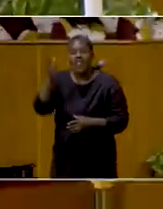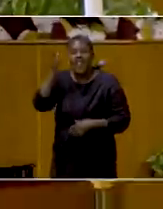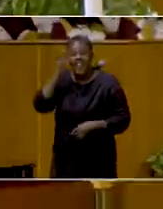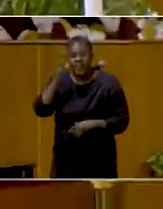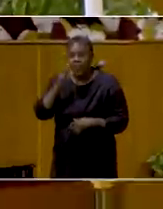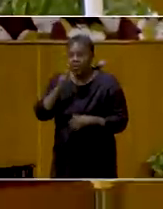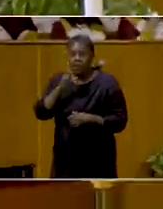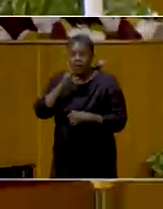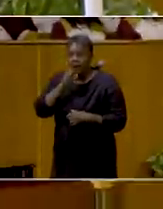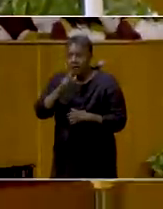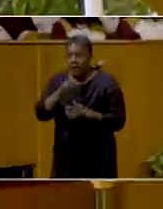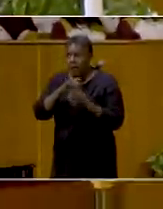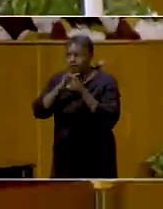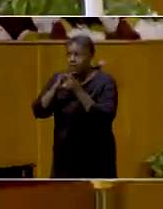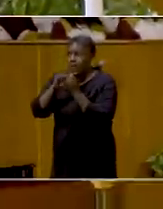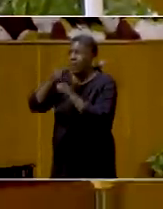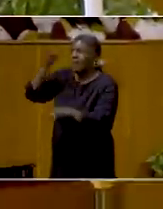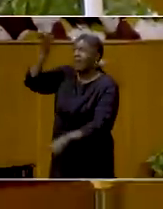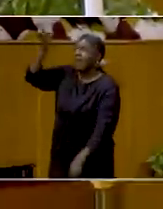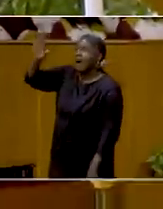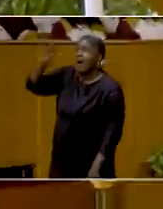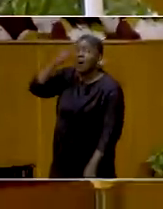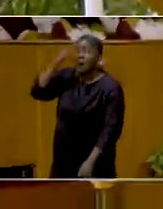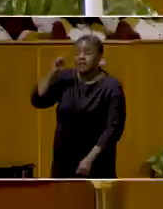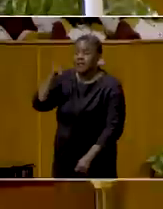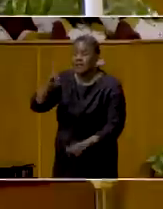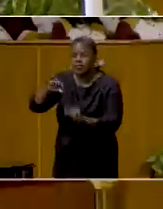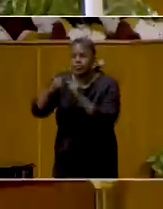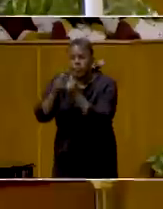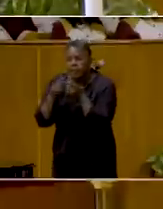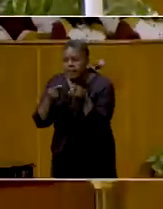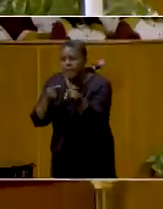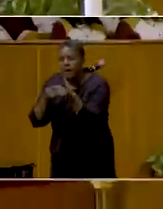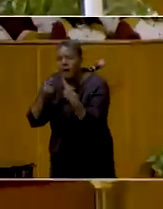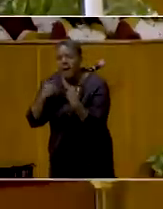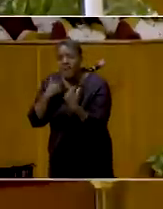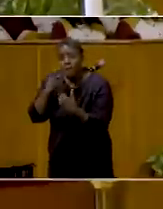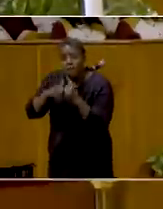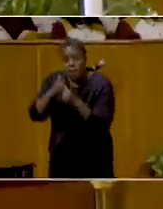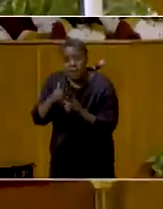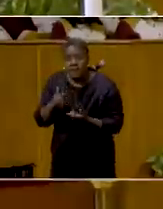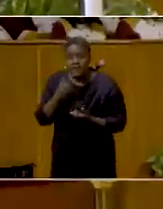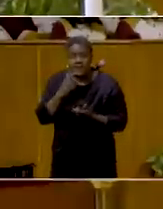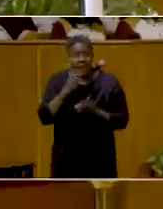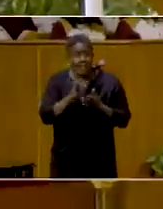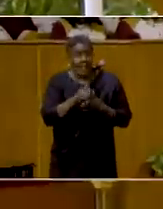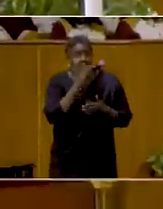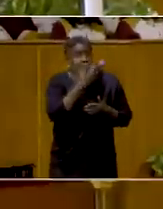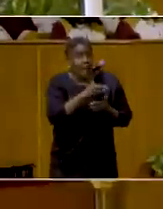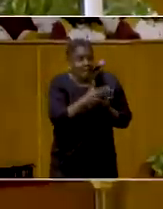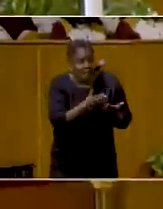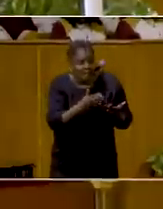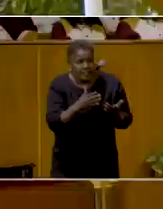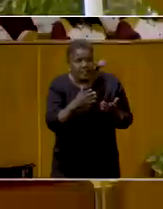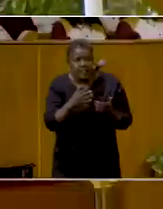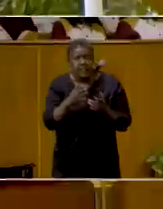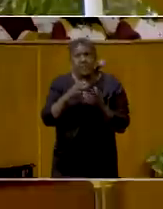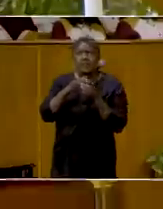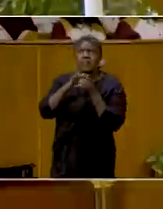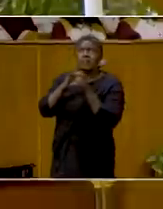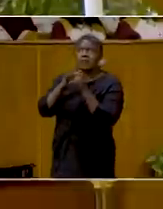not God. Because this group has a problem saying that even the bad things are God at